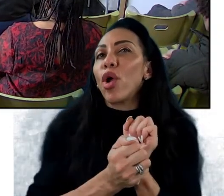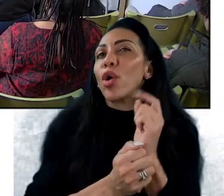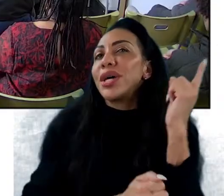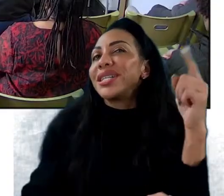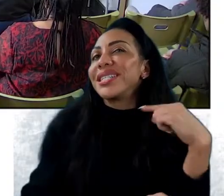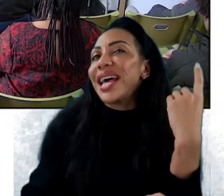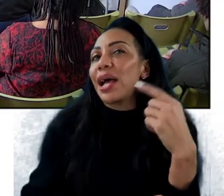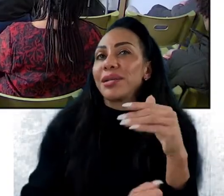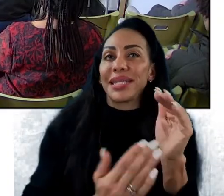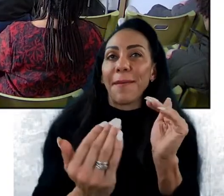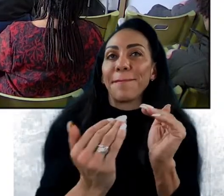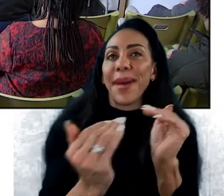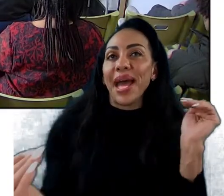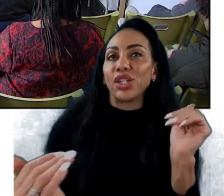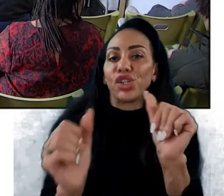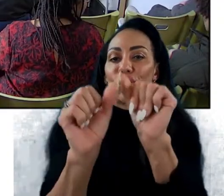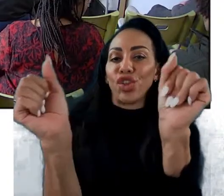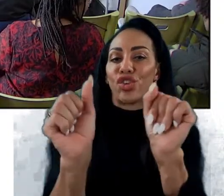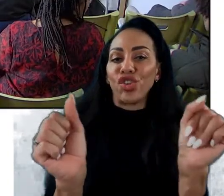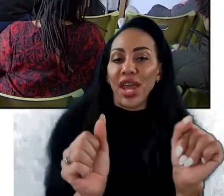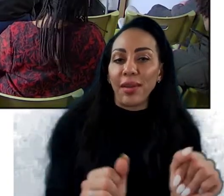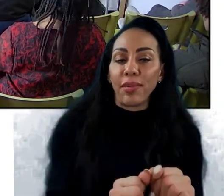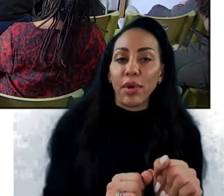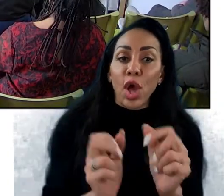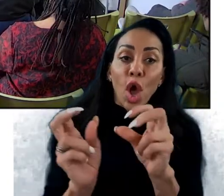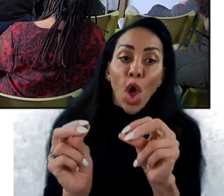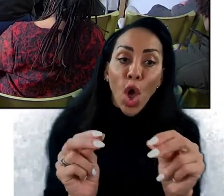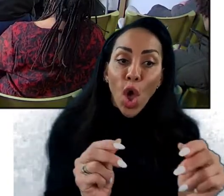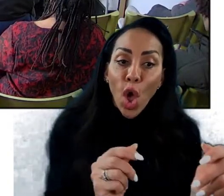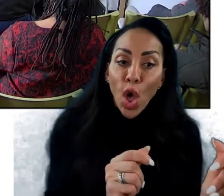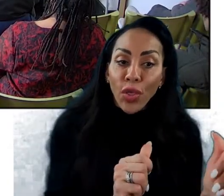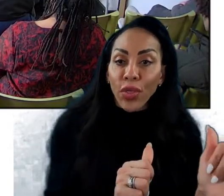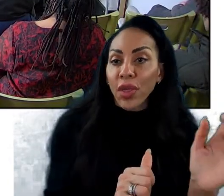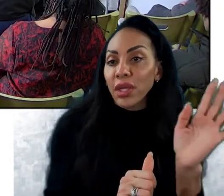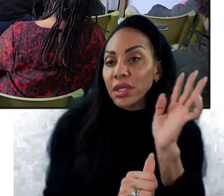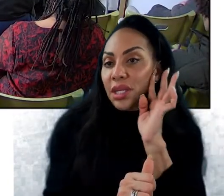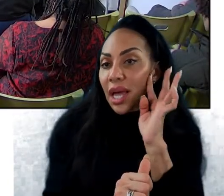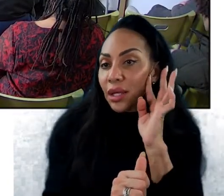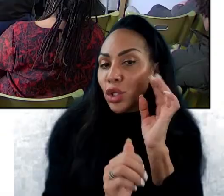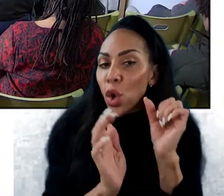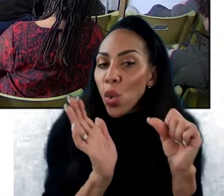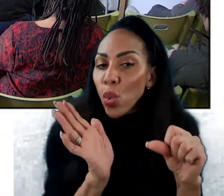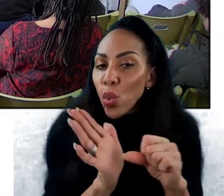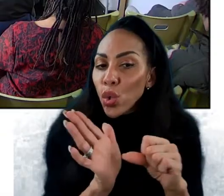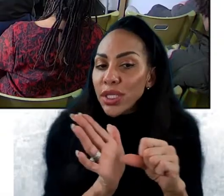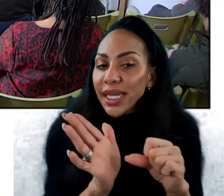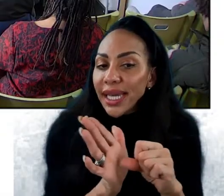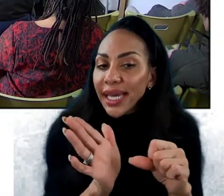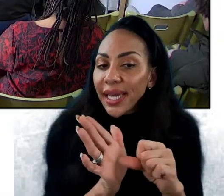the shapes. So the earth sound is kind of woody. It's a percussion sound.